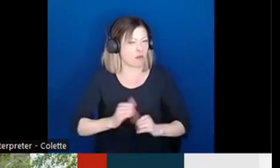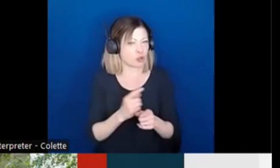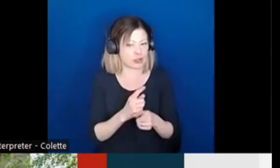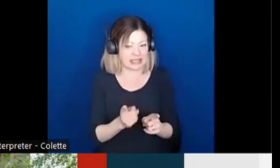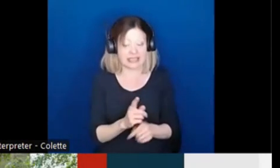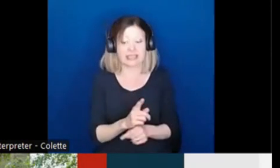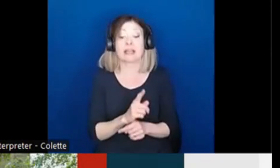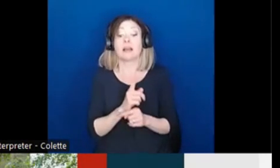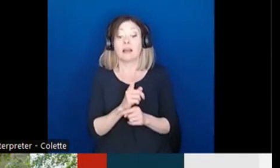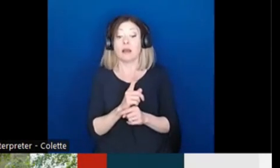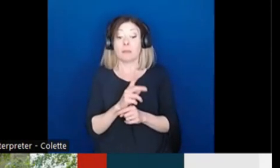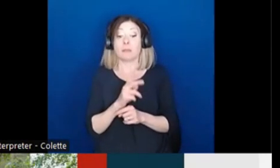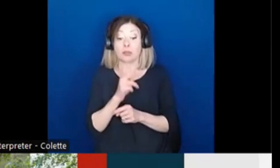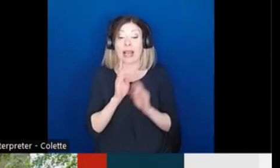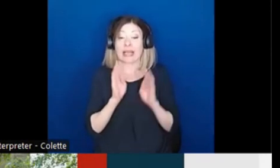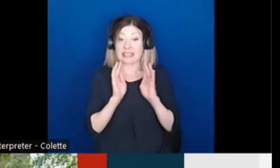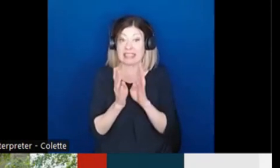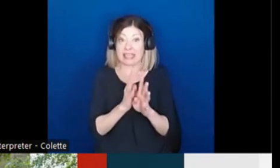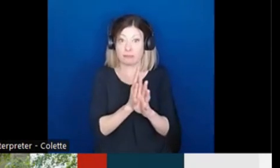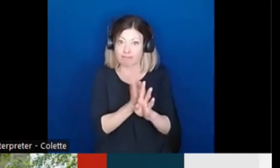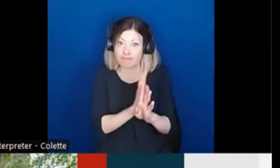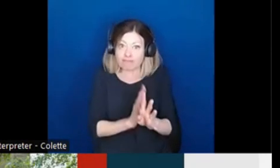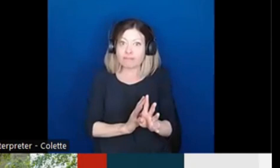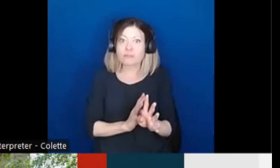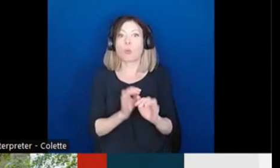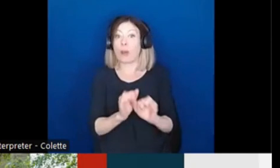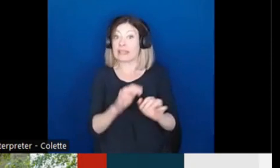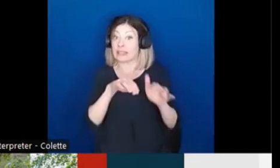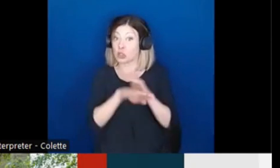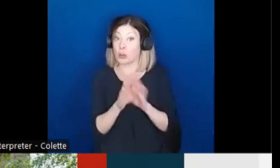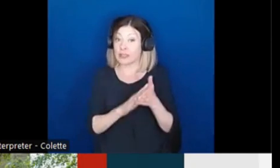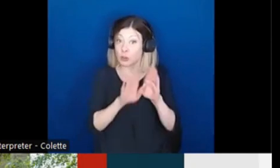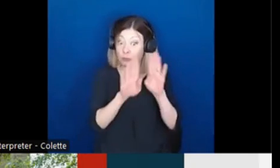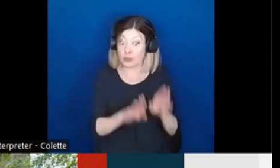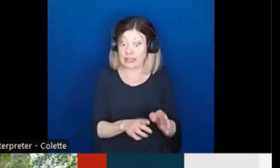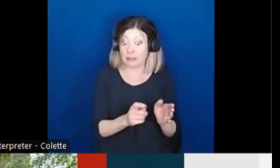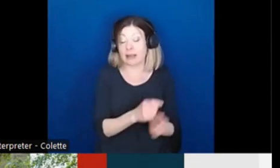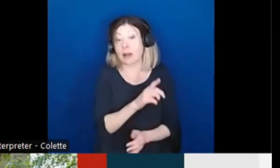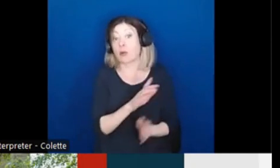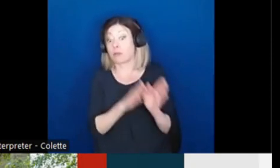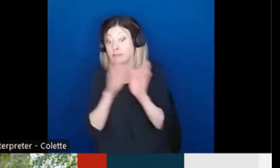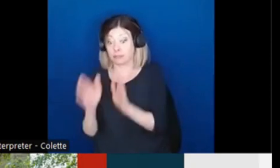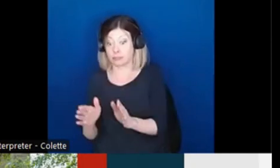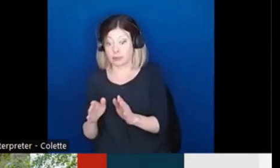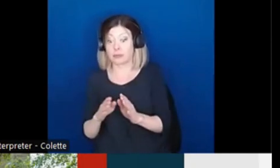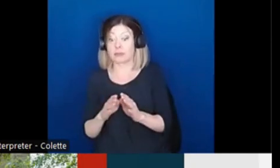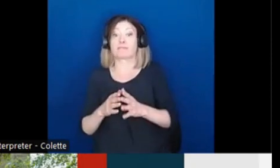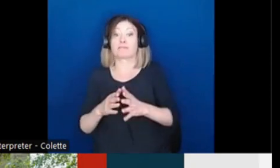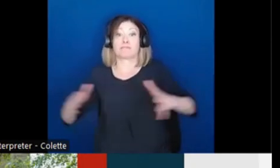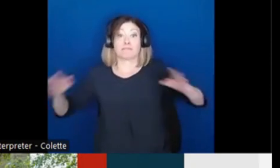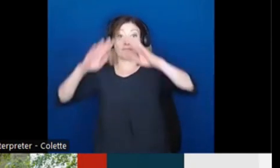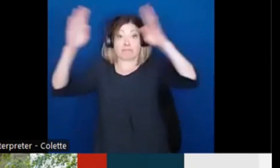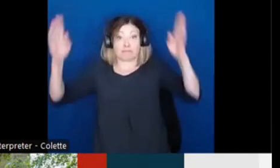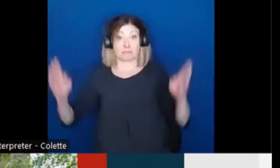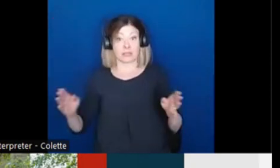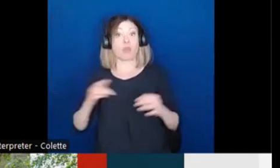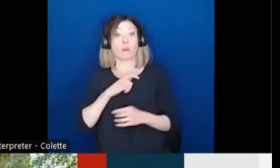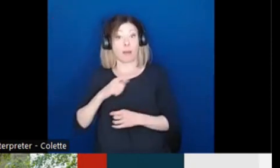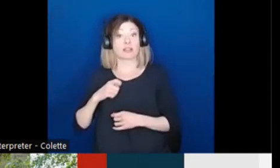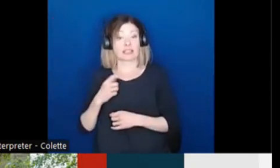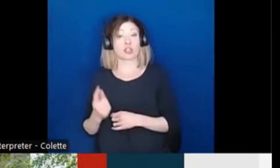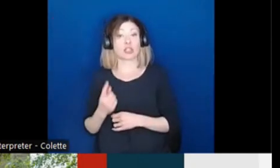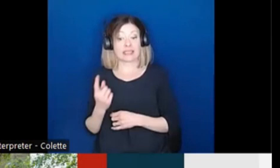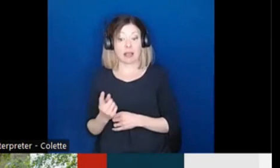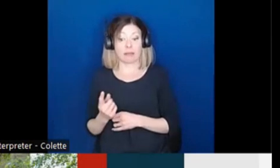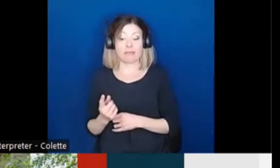on the right at the bottom, we have the parsonage itself. So it's not a big building, but it's deliberately designed to look